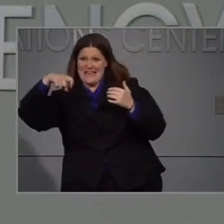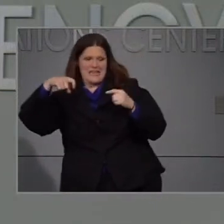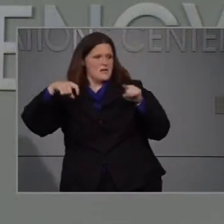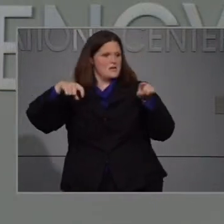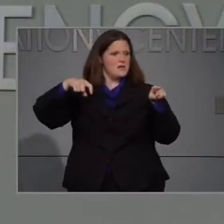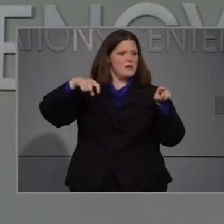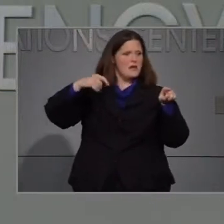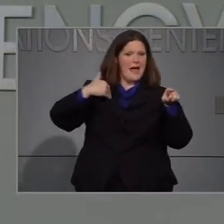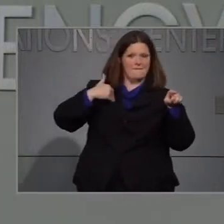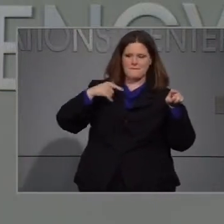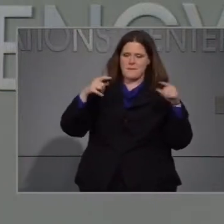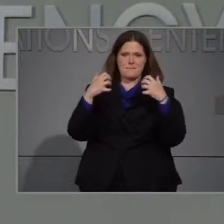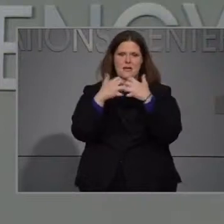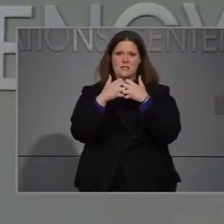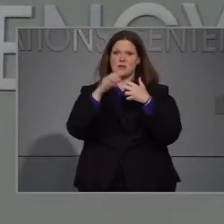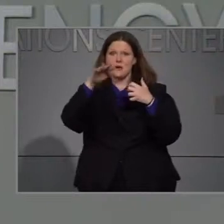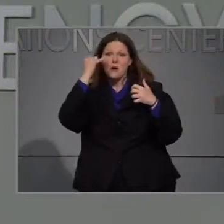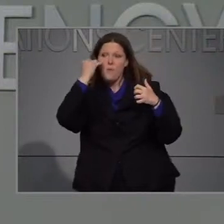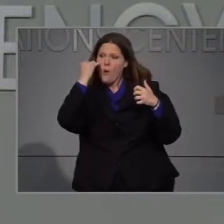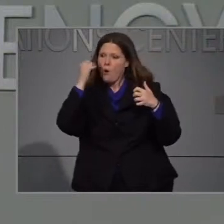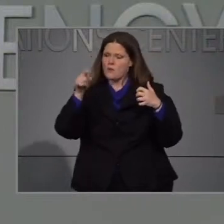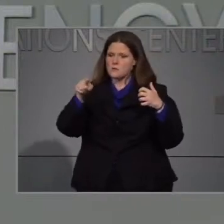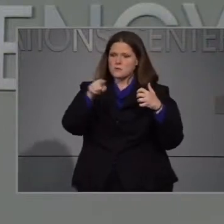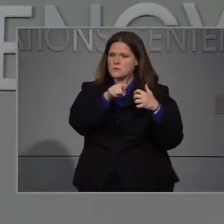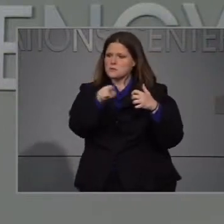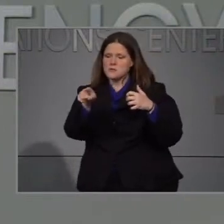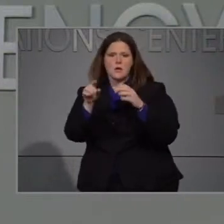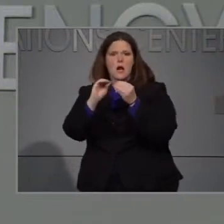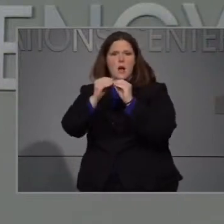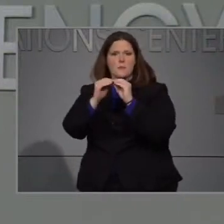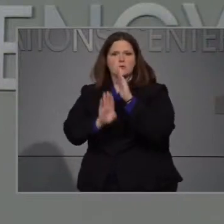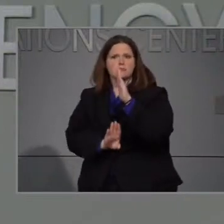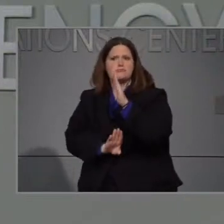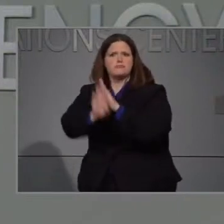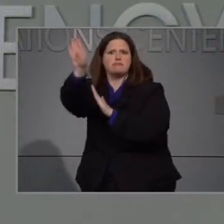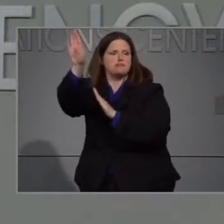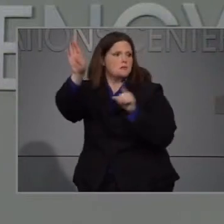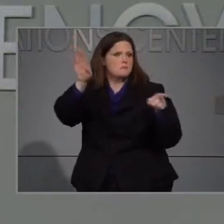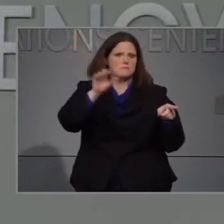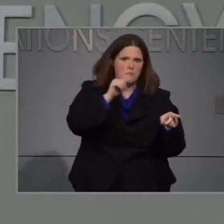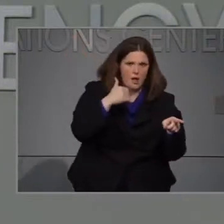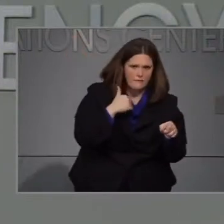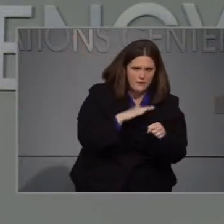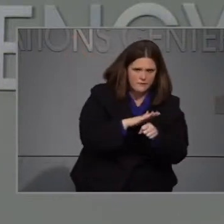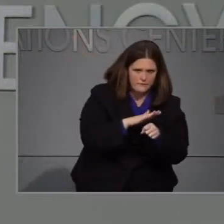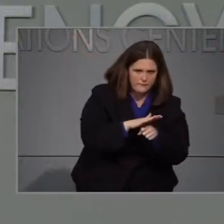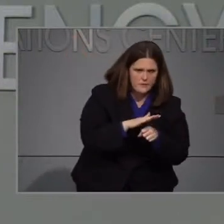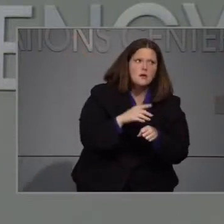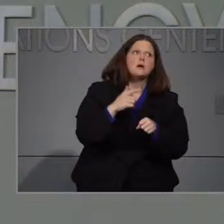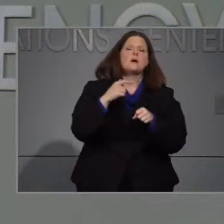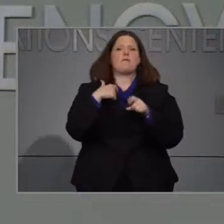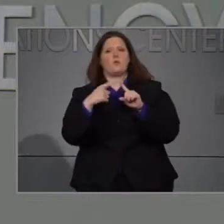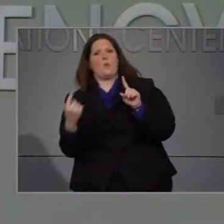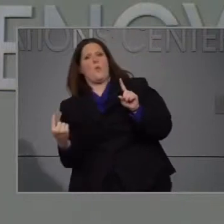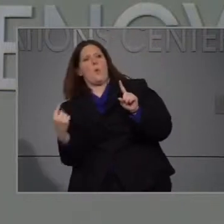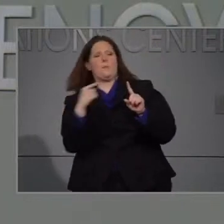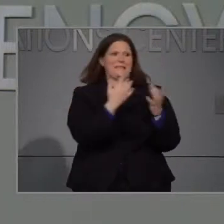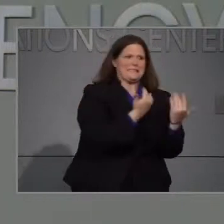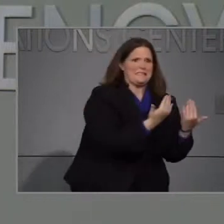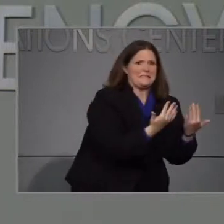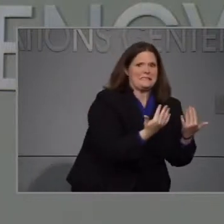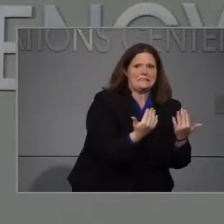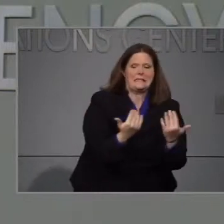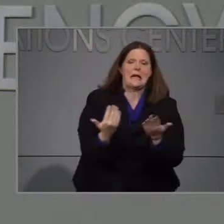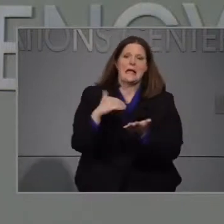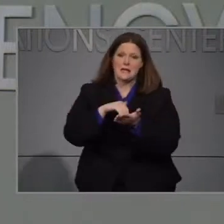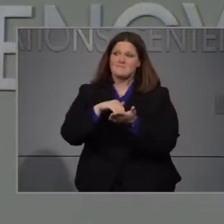were to see spikes and surges, again, that's going to draw down our resources that we've built up again. We also, as Director Sprayberry